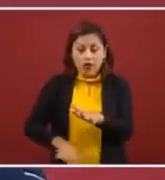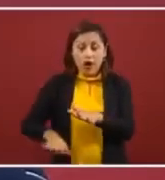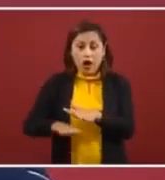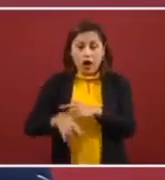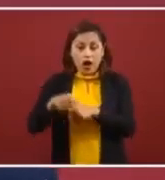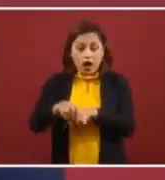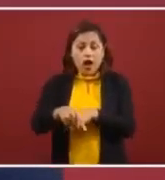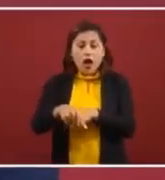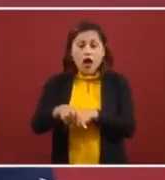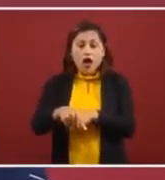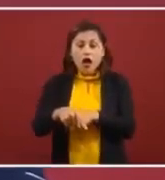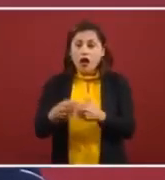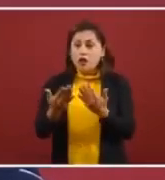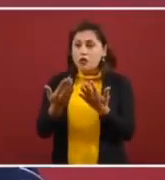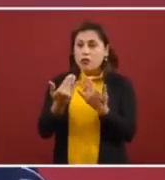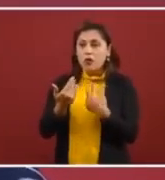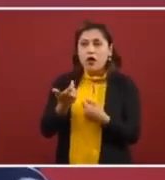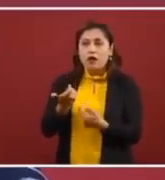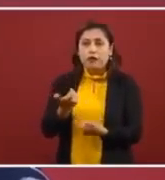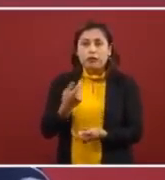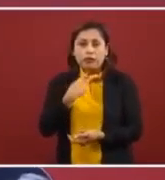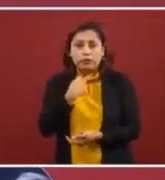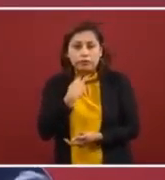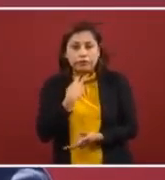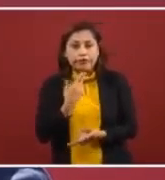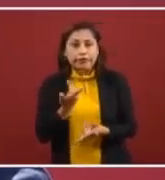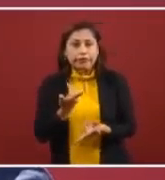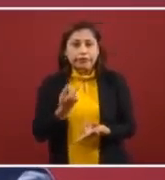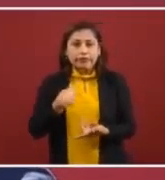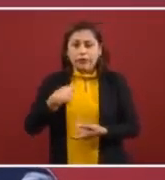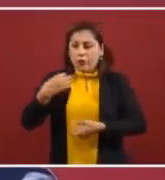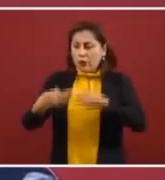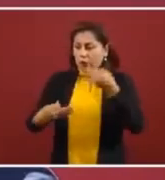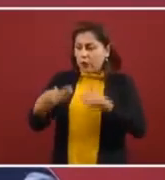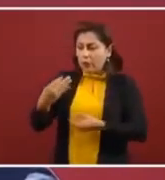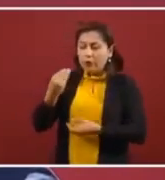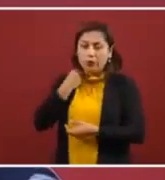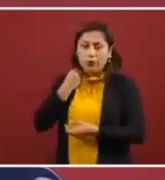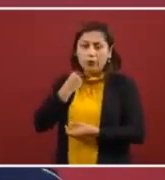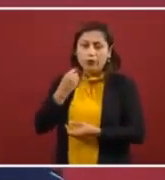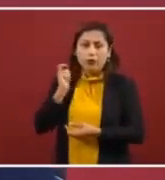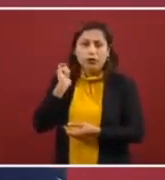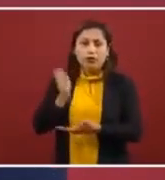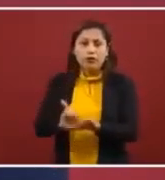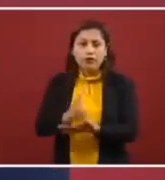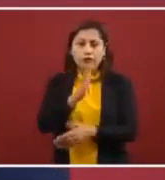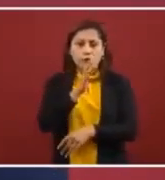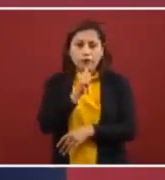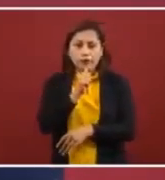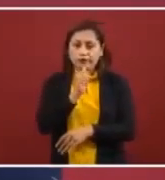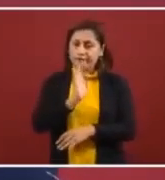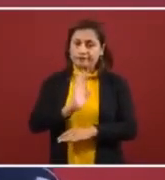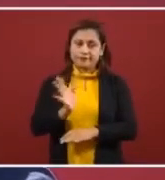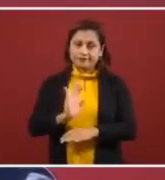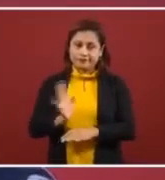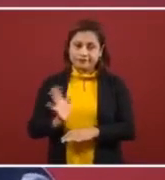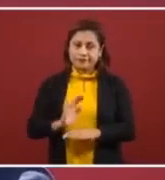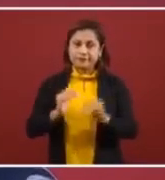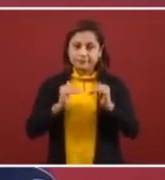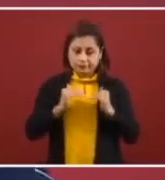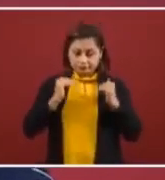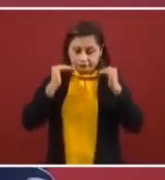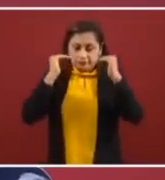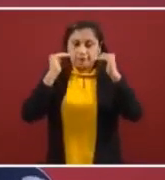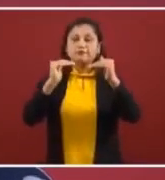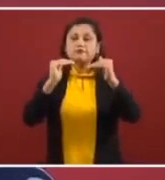to punish the one on the bottom, but the one who can't prove their innocence but or pay for the innocence.